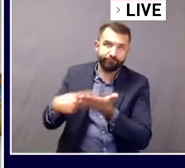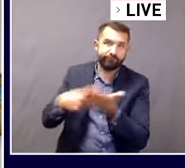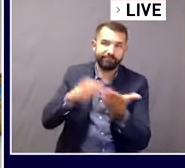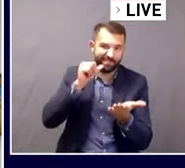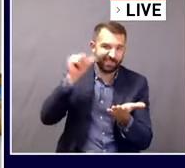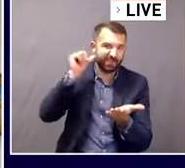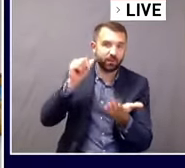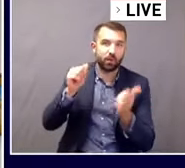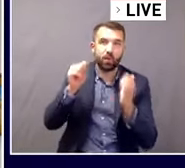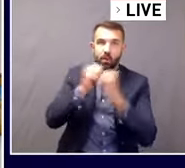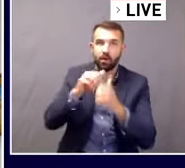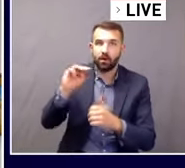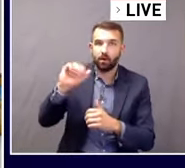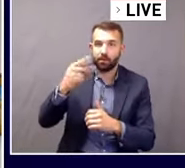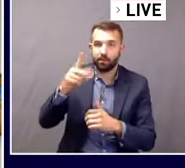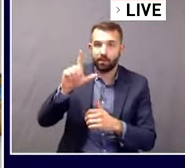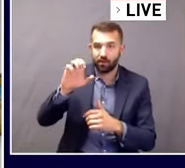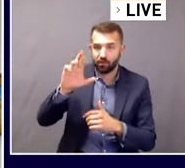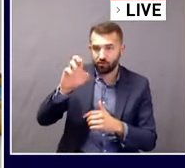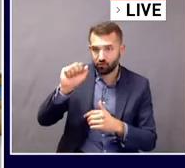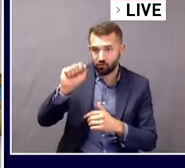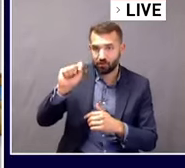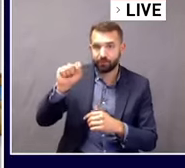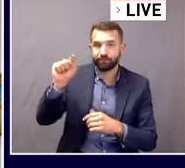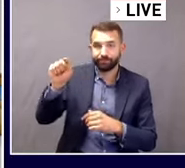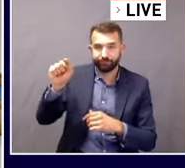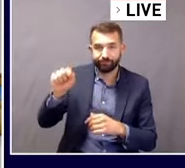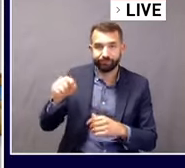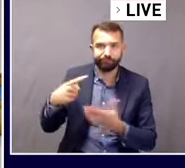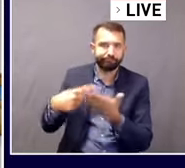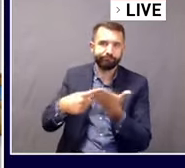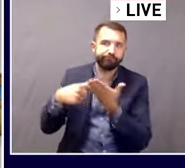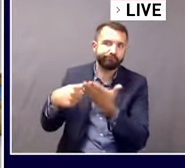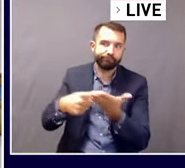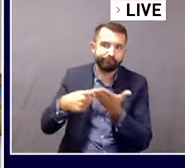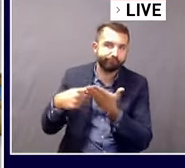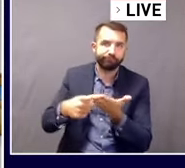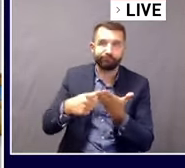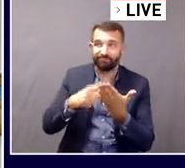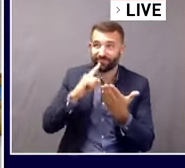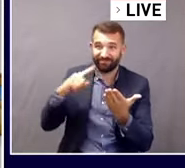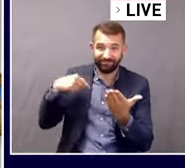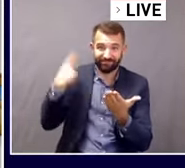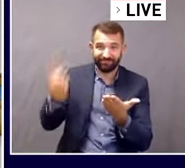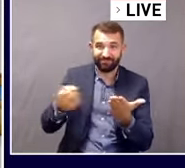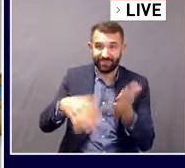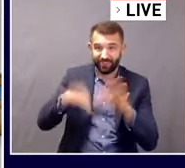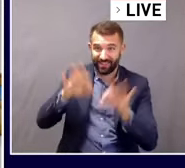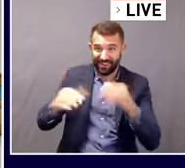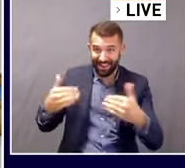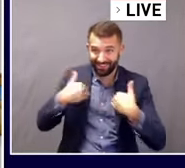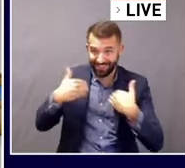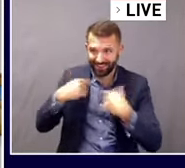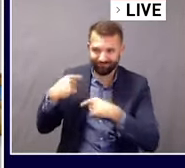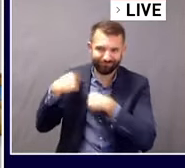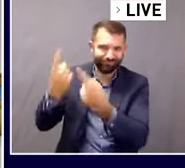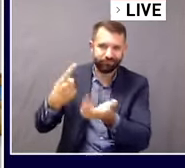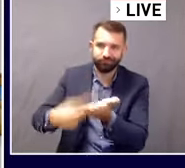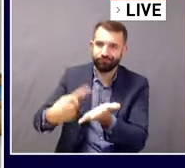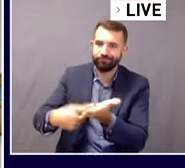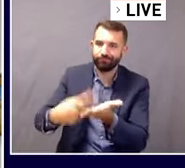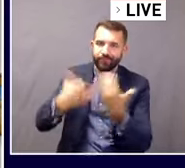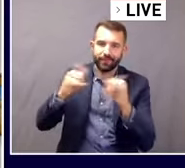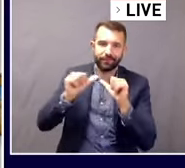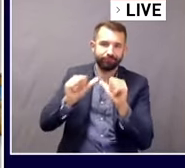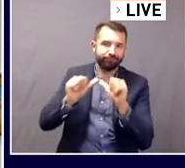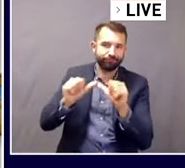and this has been a topic of conversation with them since we first opened the outbreak investigation. It continues to be. I